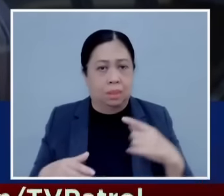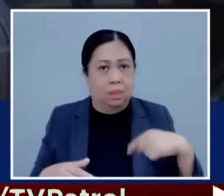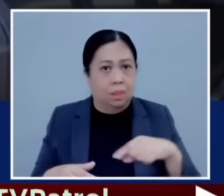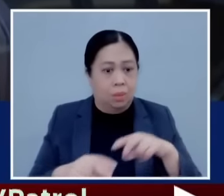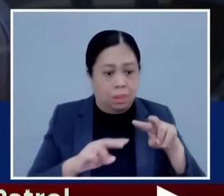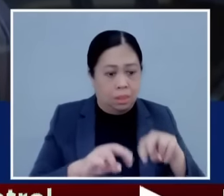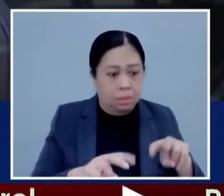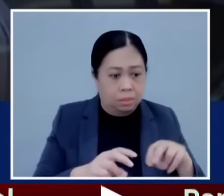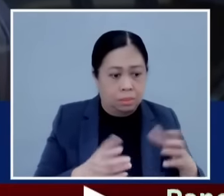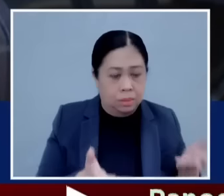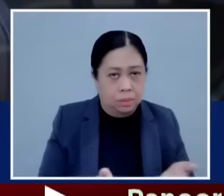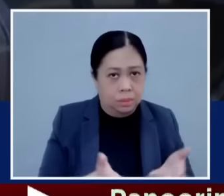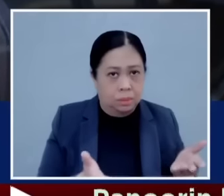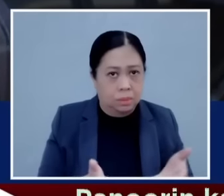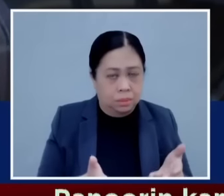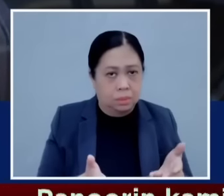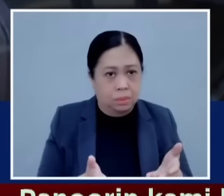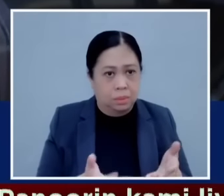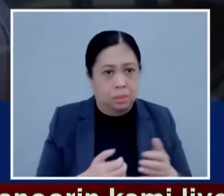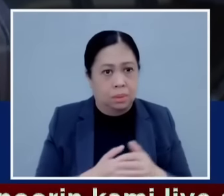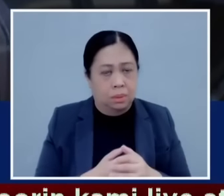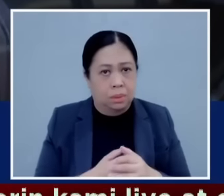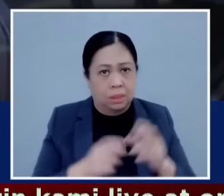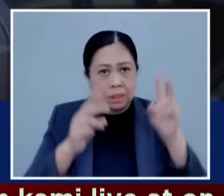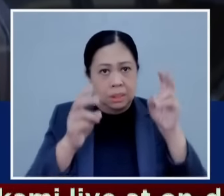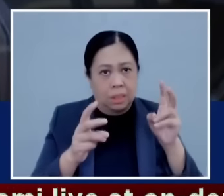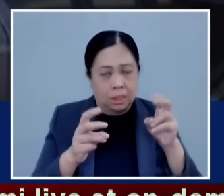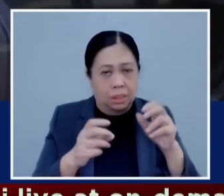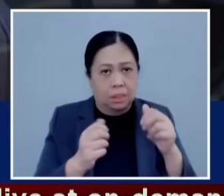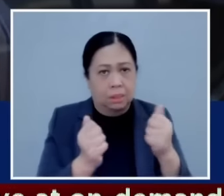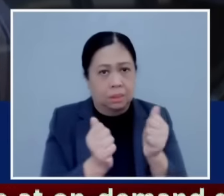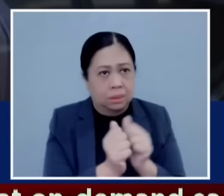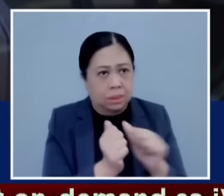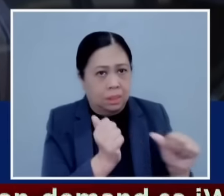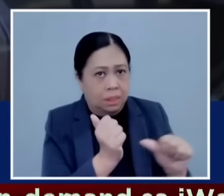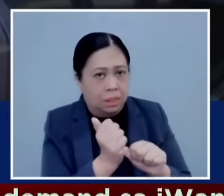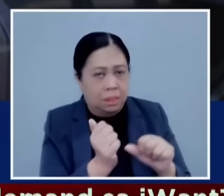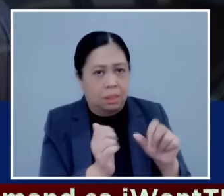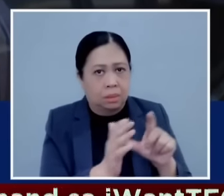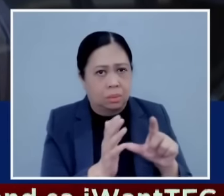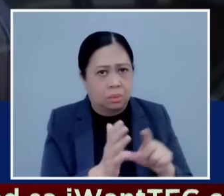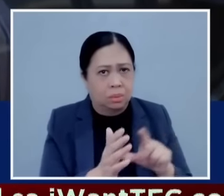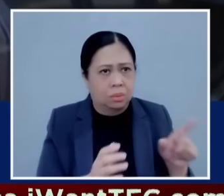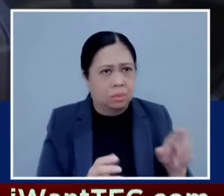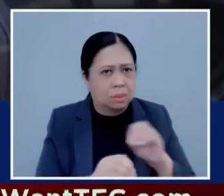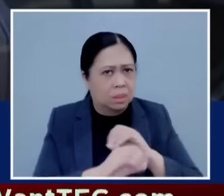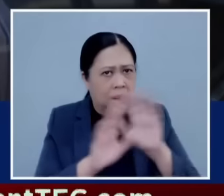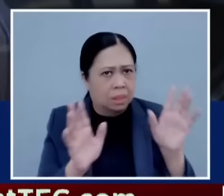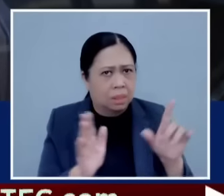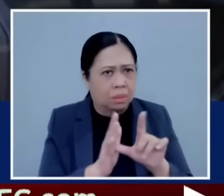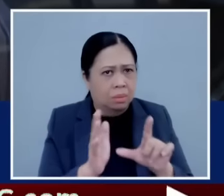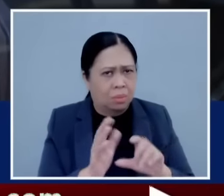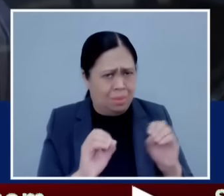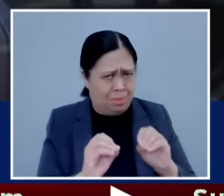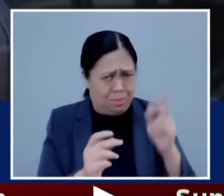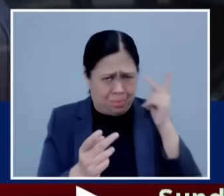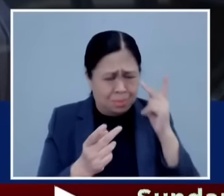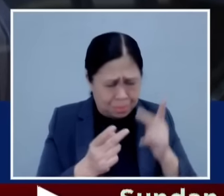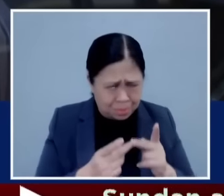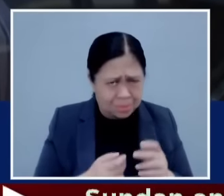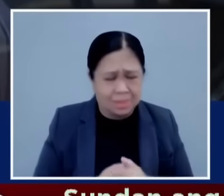natin, although sa title in aid of legislation, wala daw tayong clear legislative purpose.